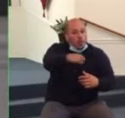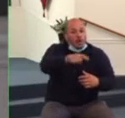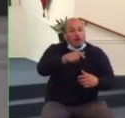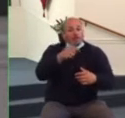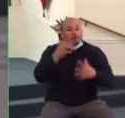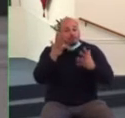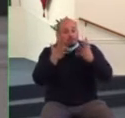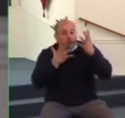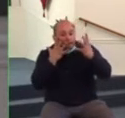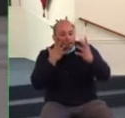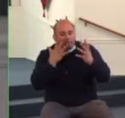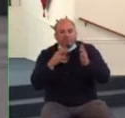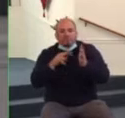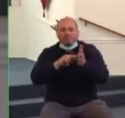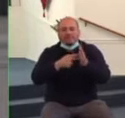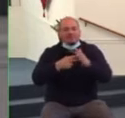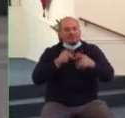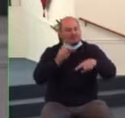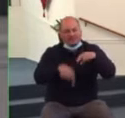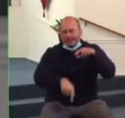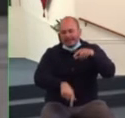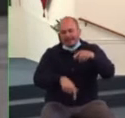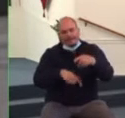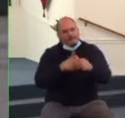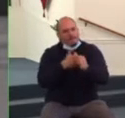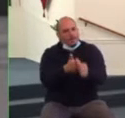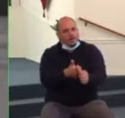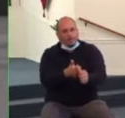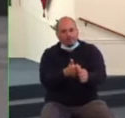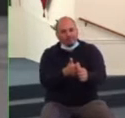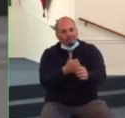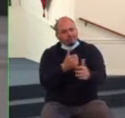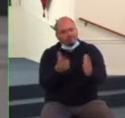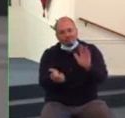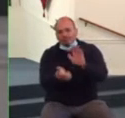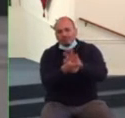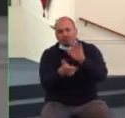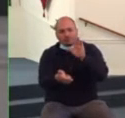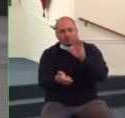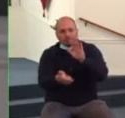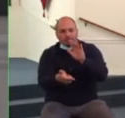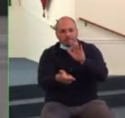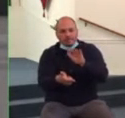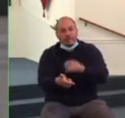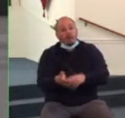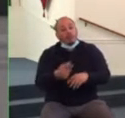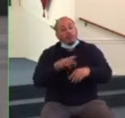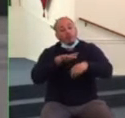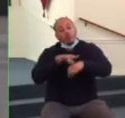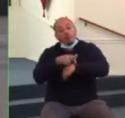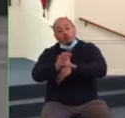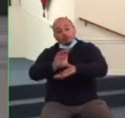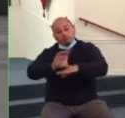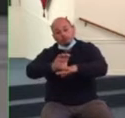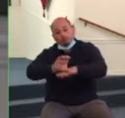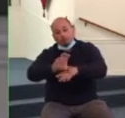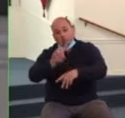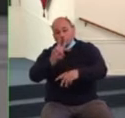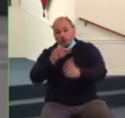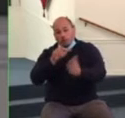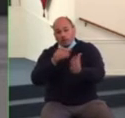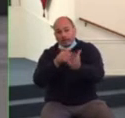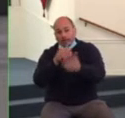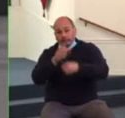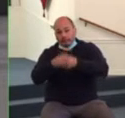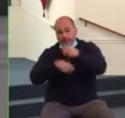almost 2,000 years ago, people in the Roman Empire mocked Christians for following this man who suffered and then died